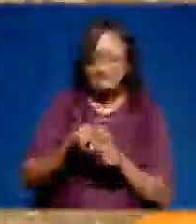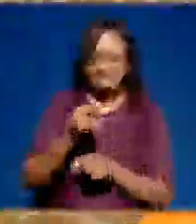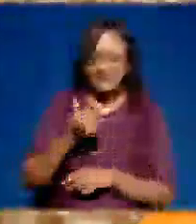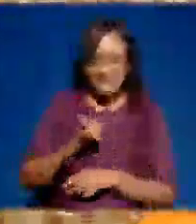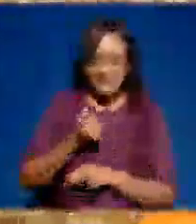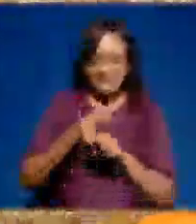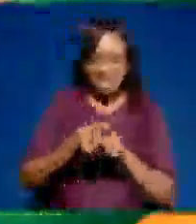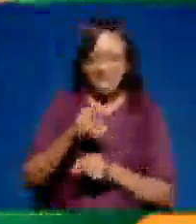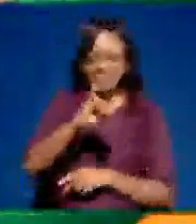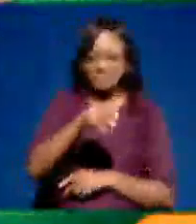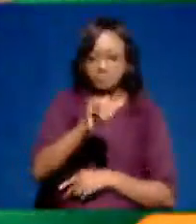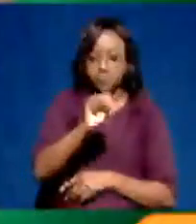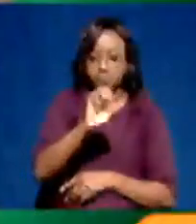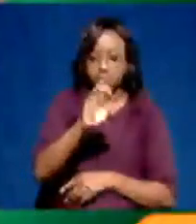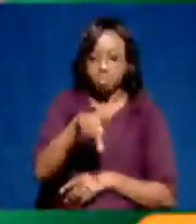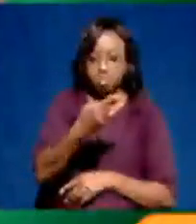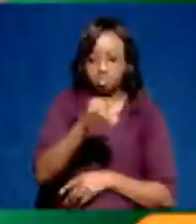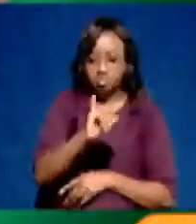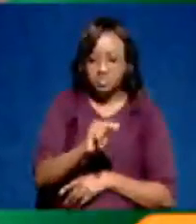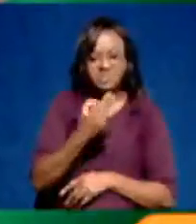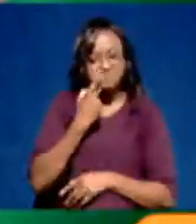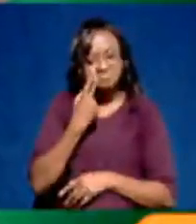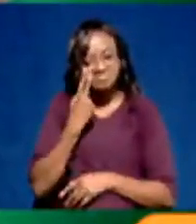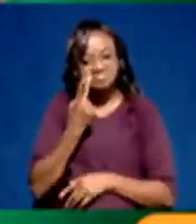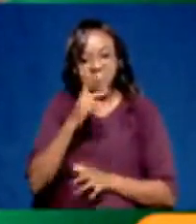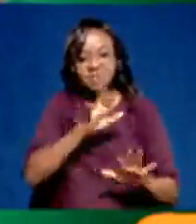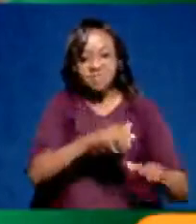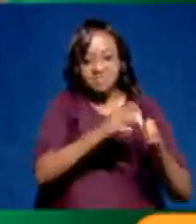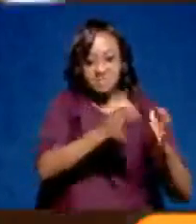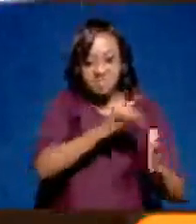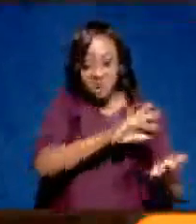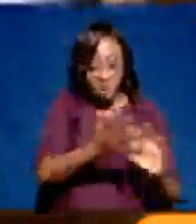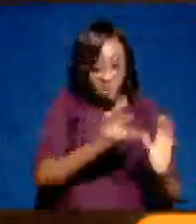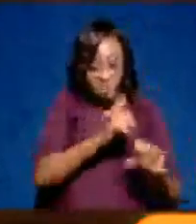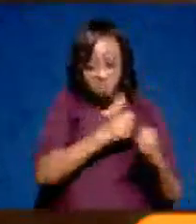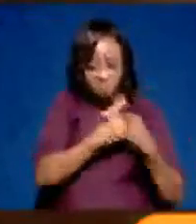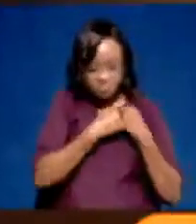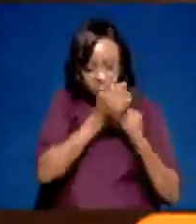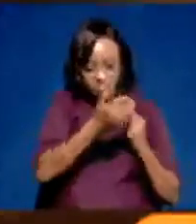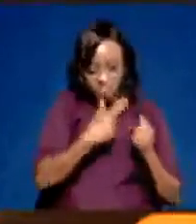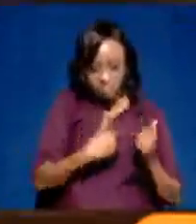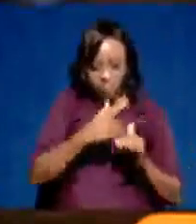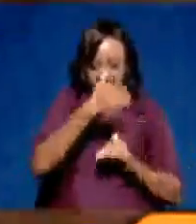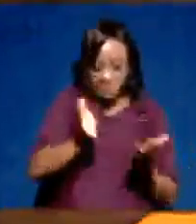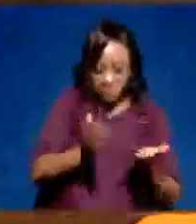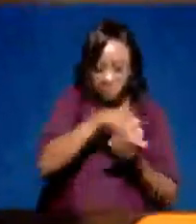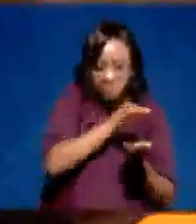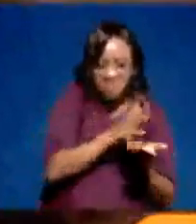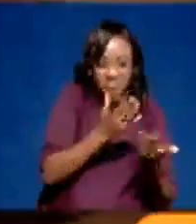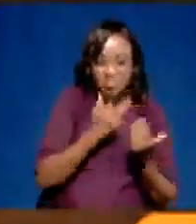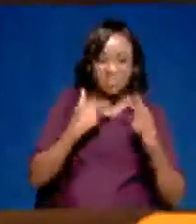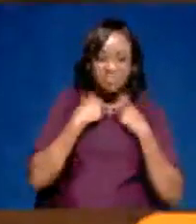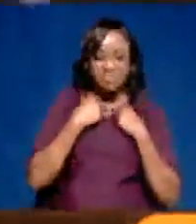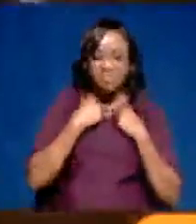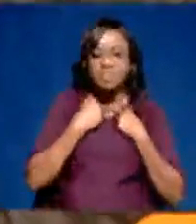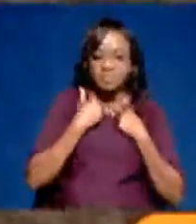farm produce. In 2021, they founded Rava Mercantile, an online platform that links small-scale farmers to